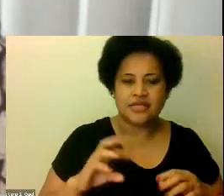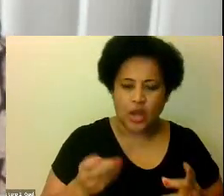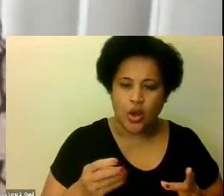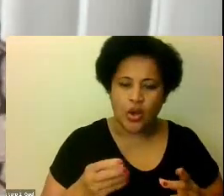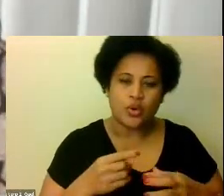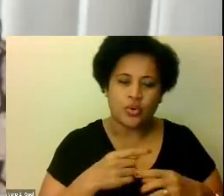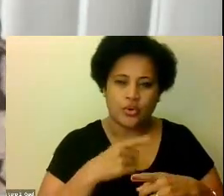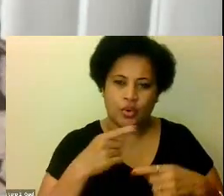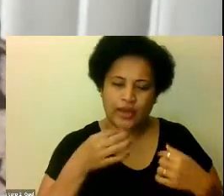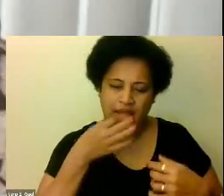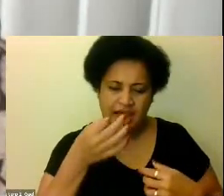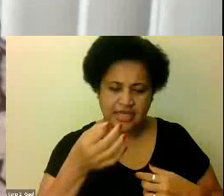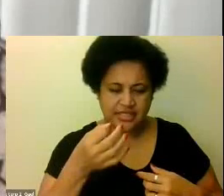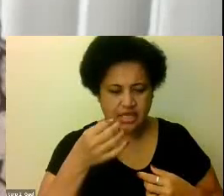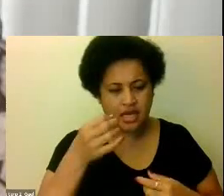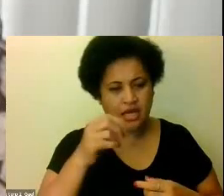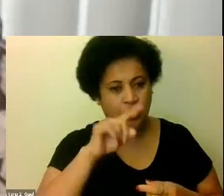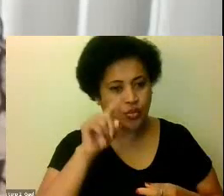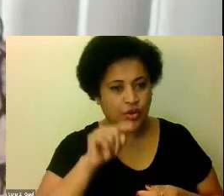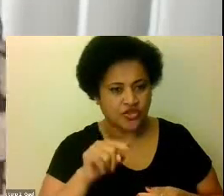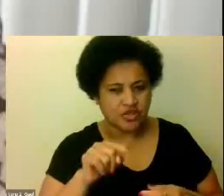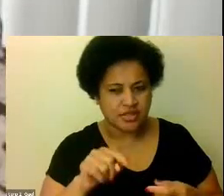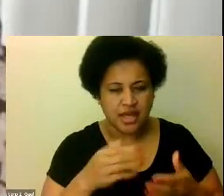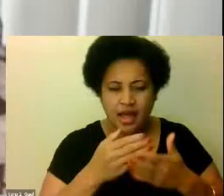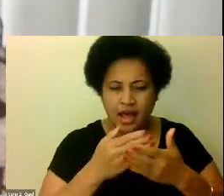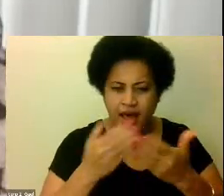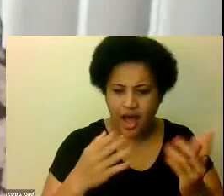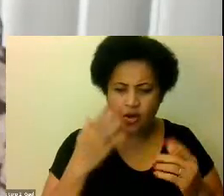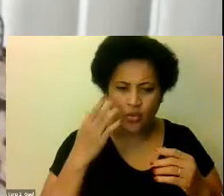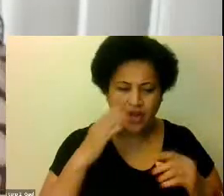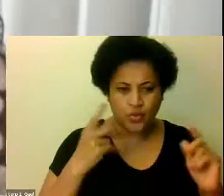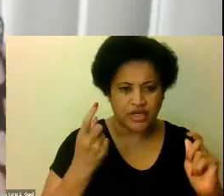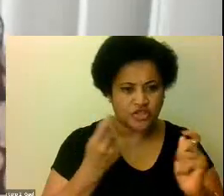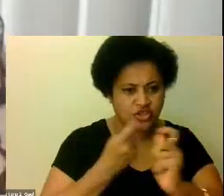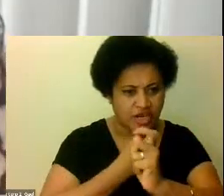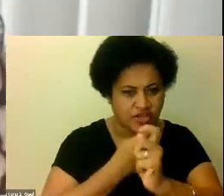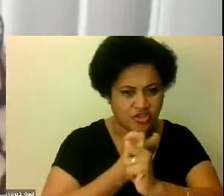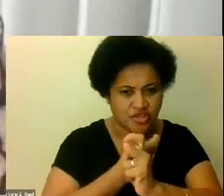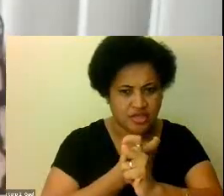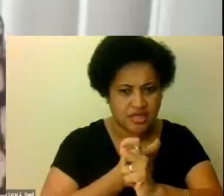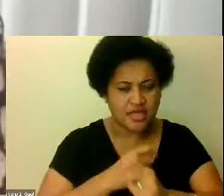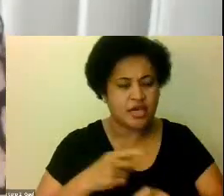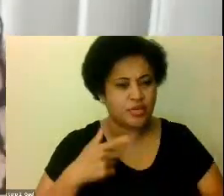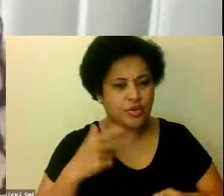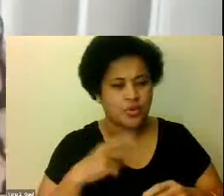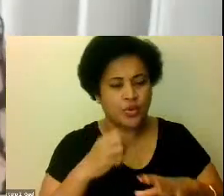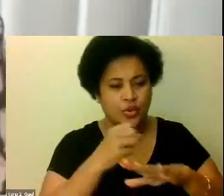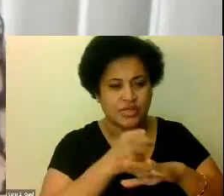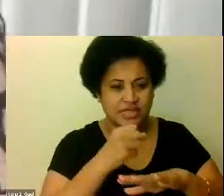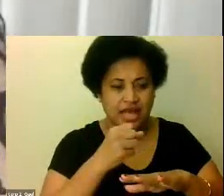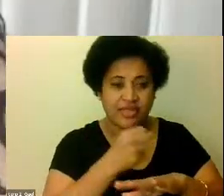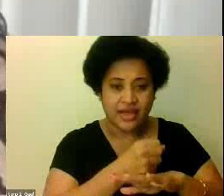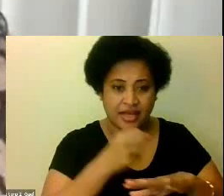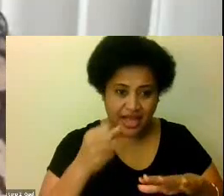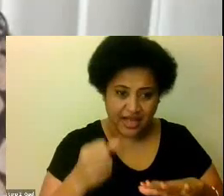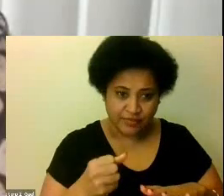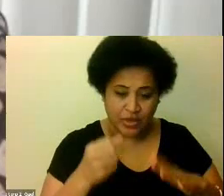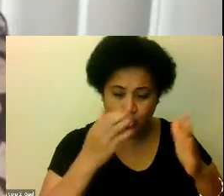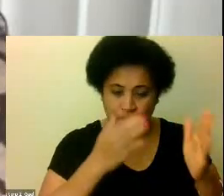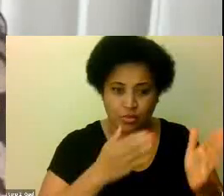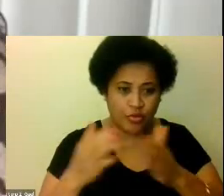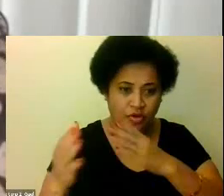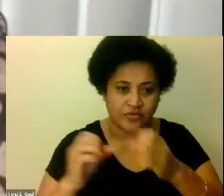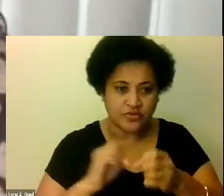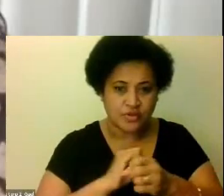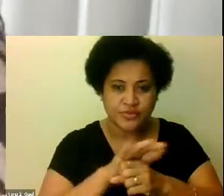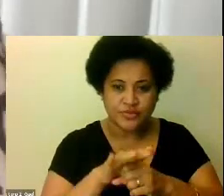going to be the impacts of digitized economies? Because all of these governments are, sort of moving towards digitized economy. And I think especially with the COVID-19 pandemic,